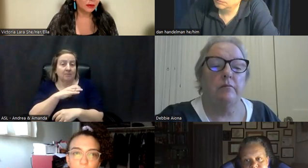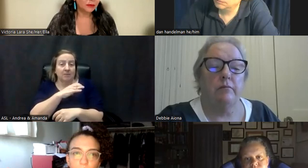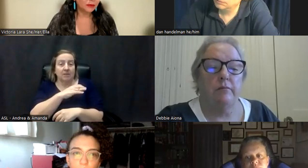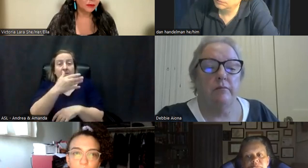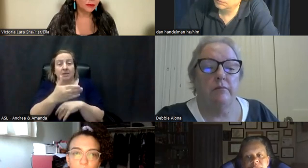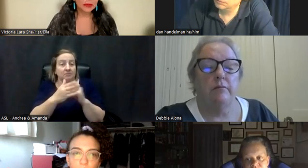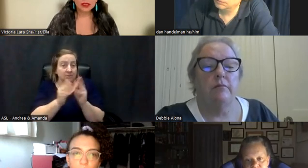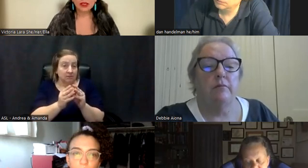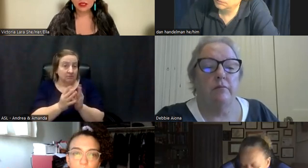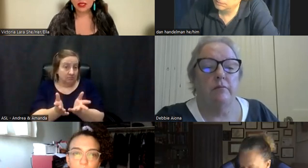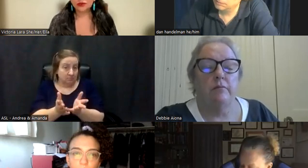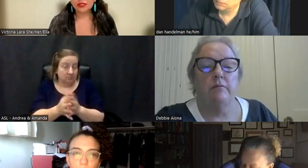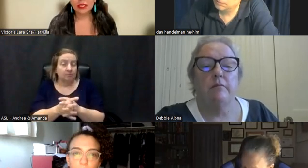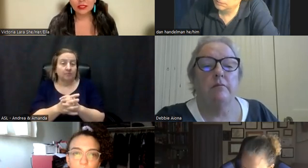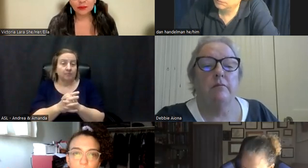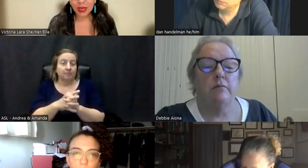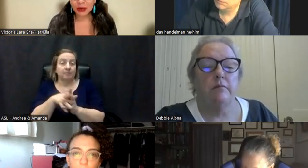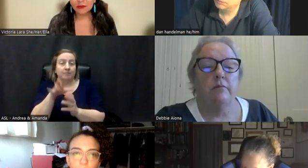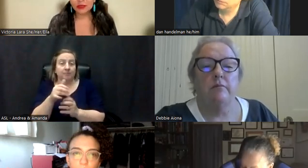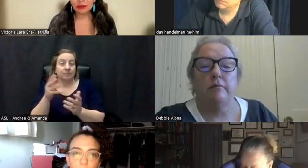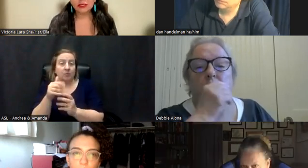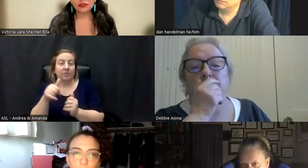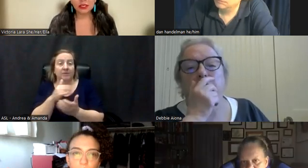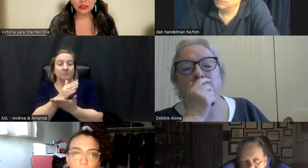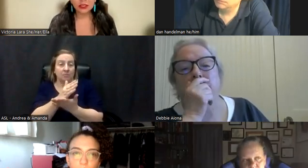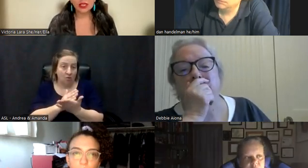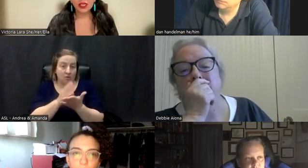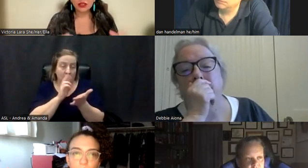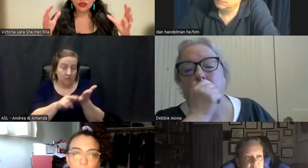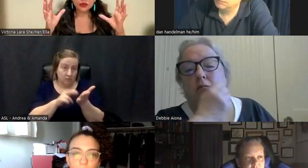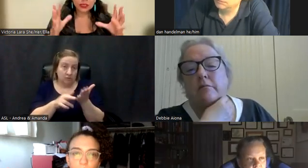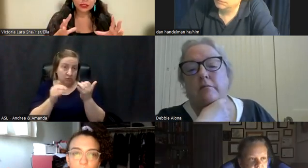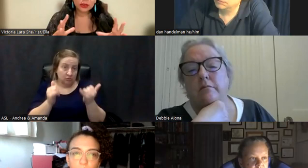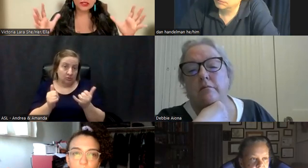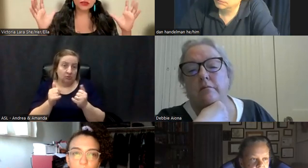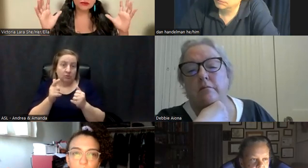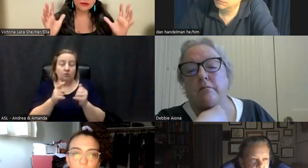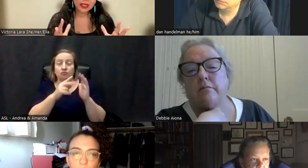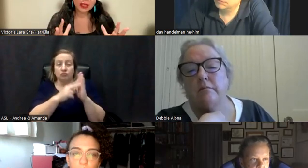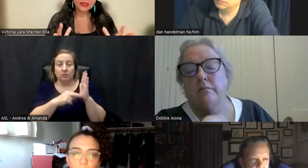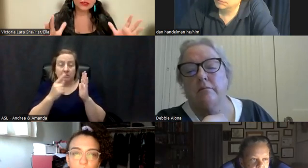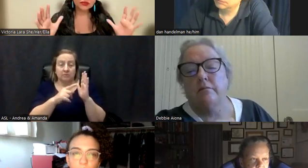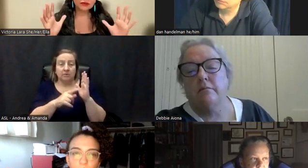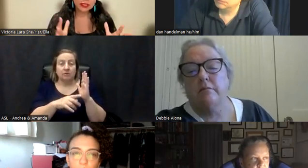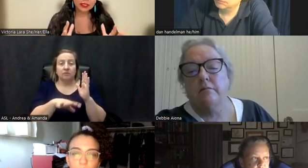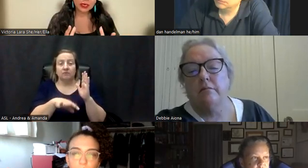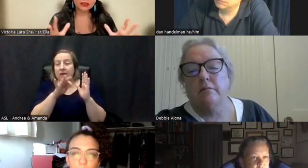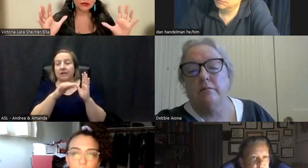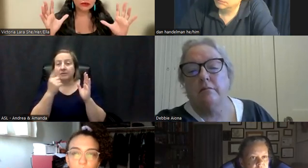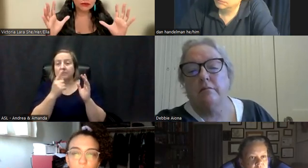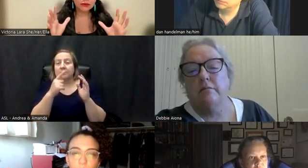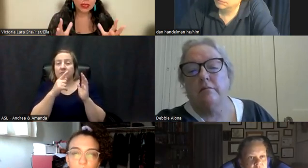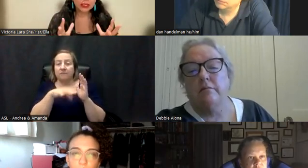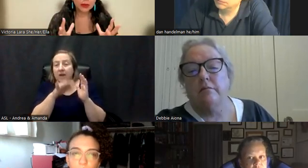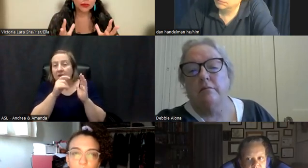meetings. That's what this part of the research is. You read something, you find a piece, you find an